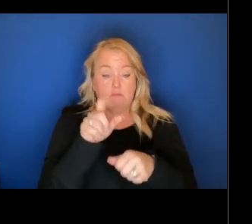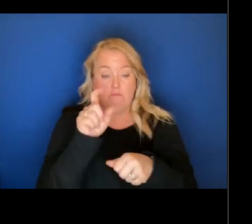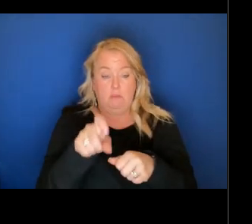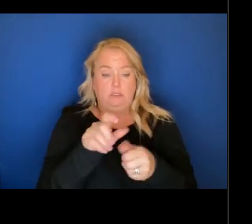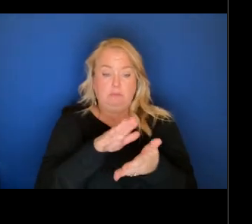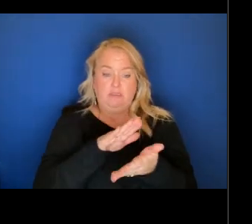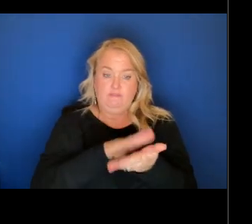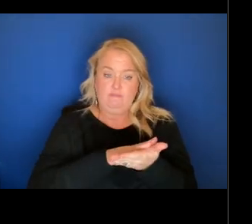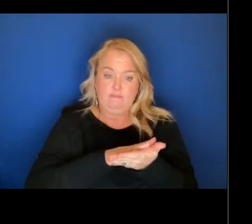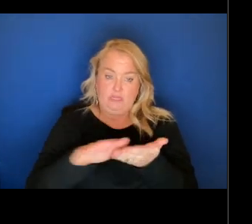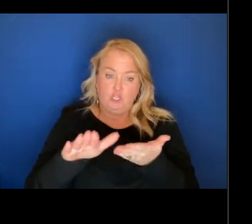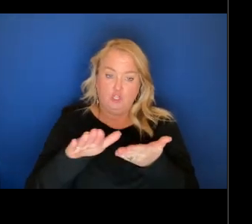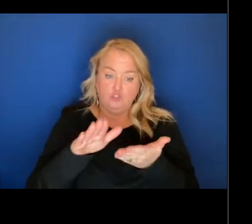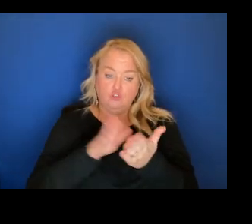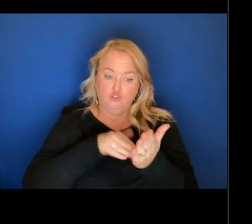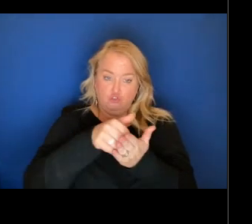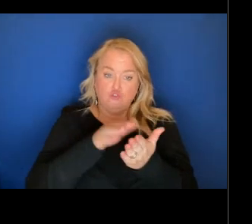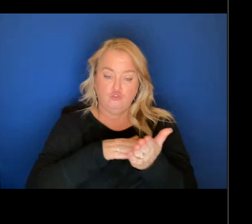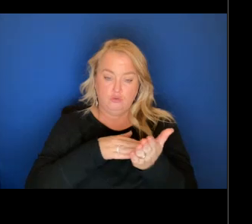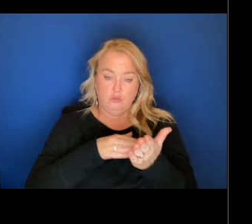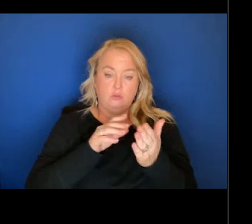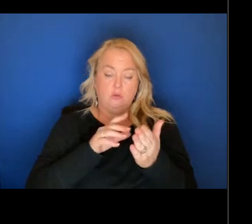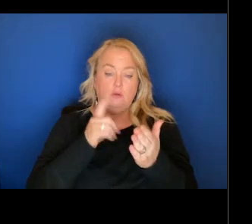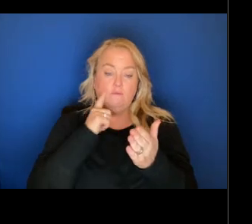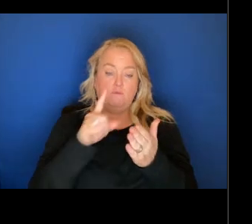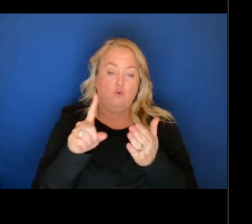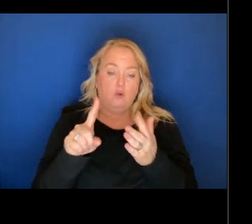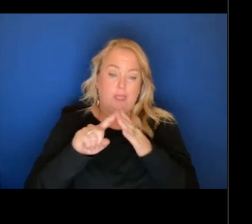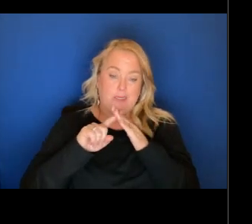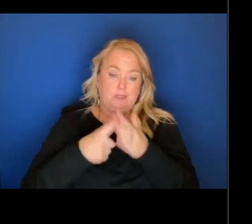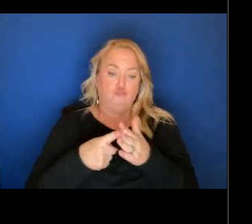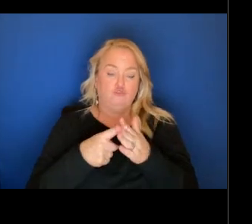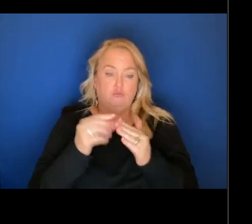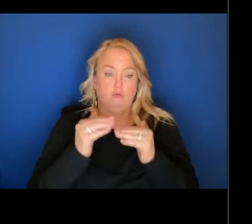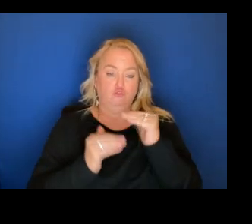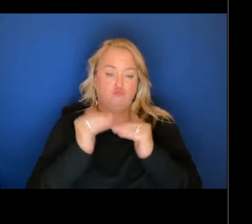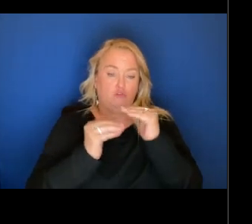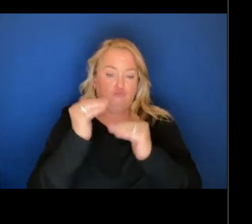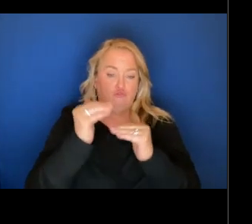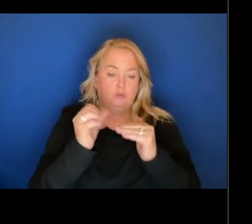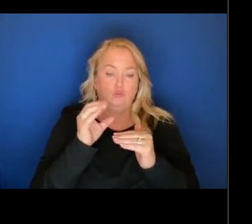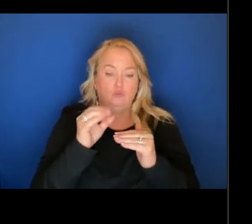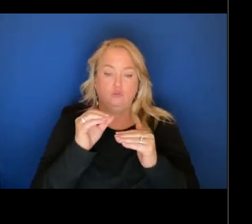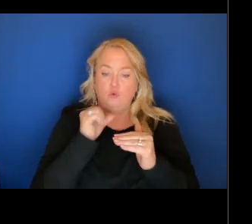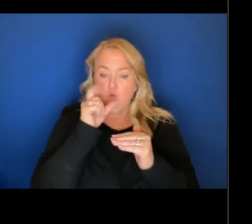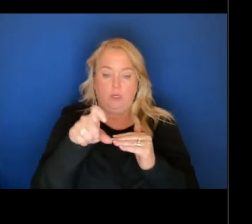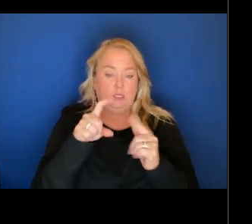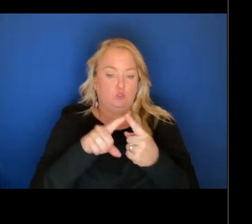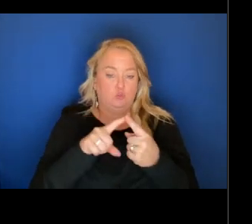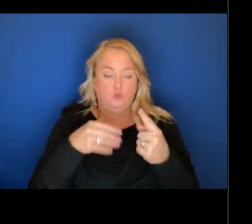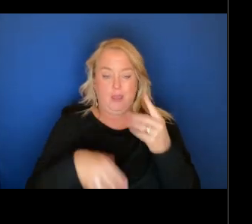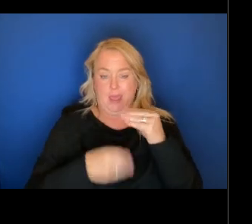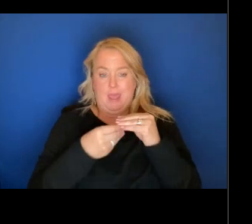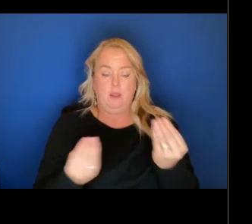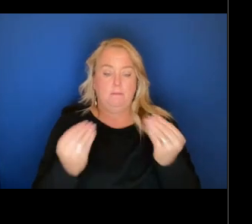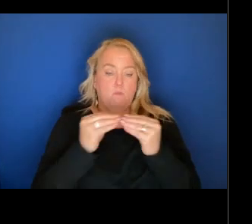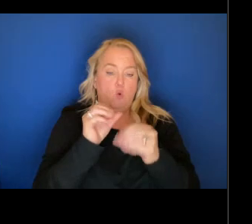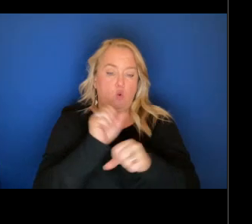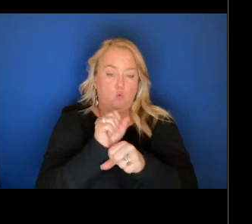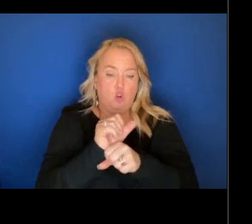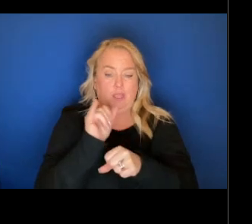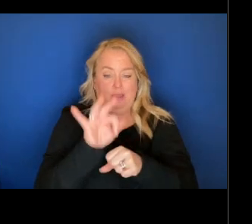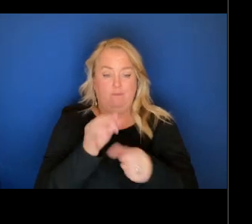space be finished during initial construction, so no other work is necessary if the base cabinet